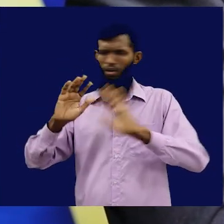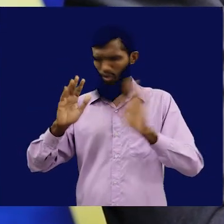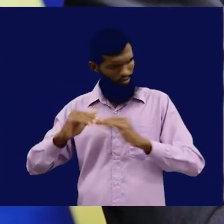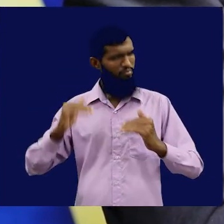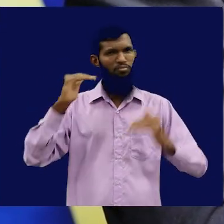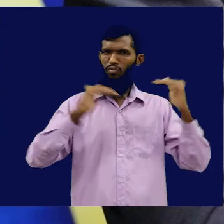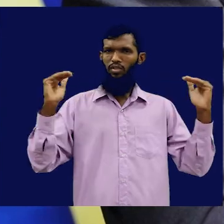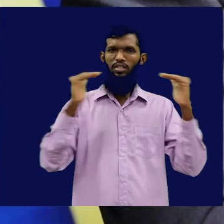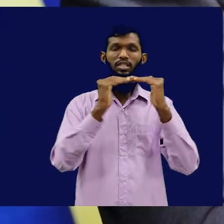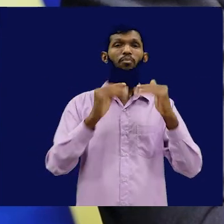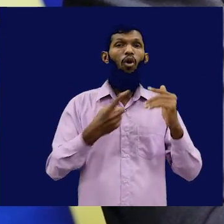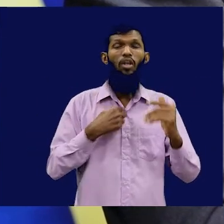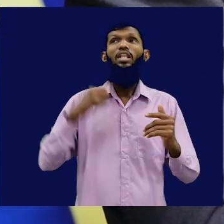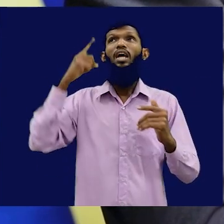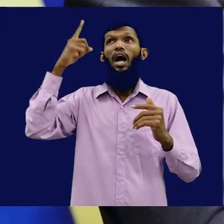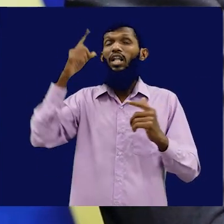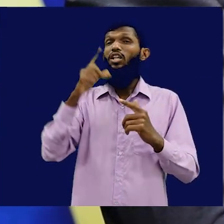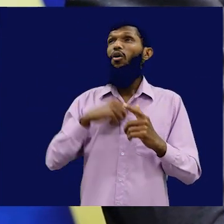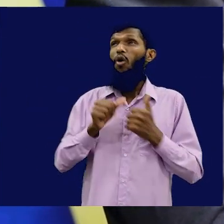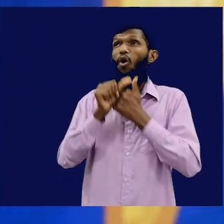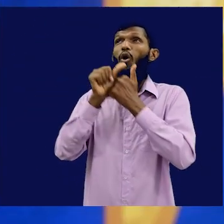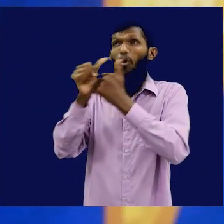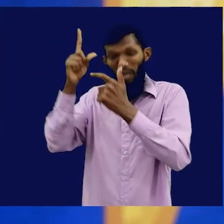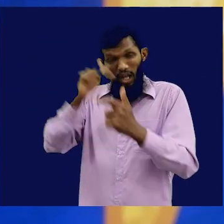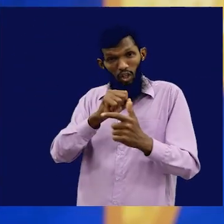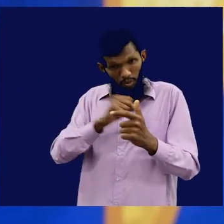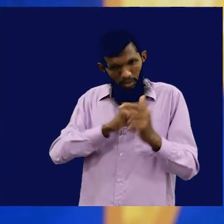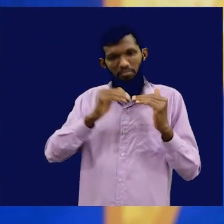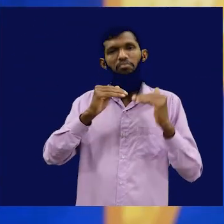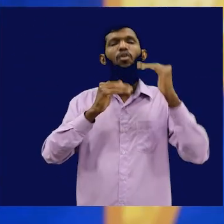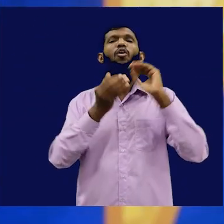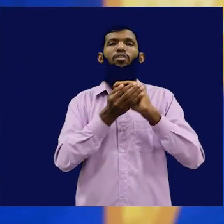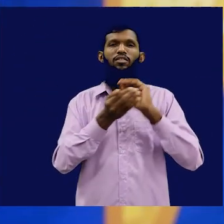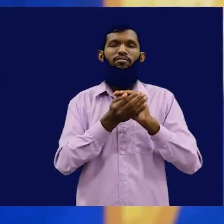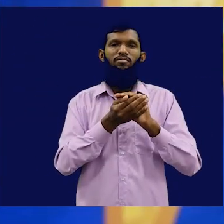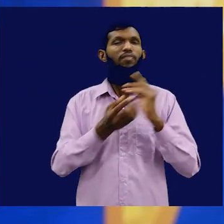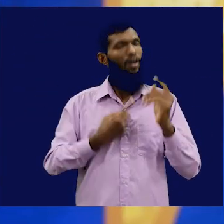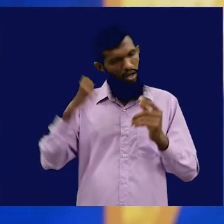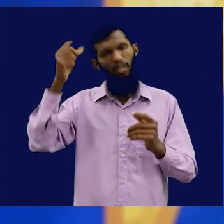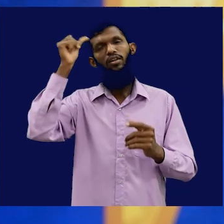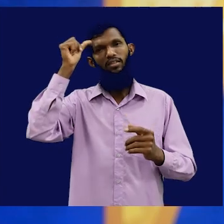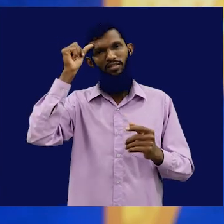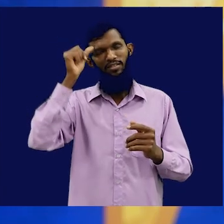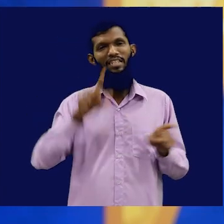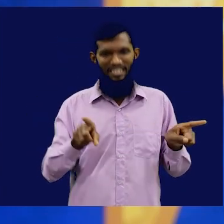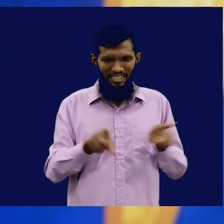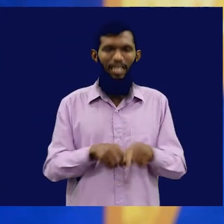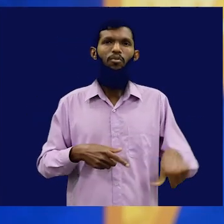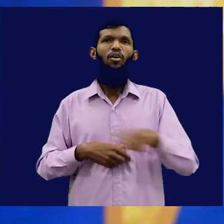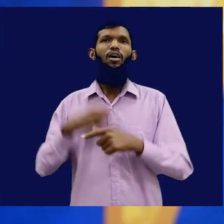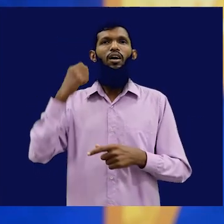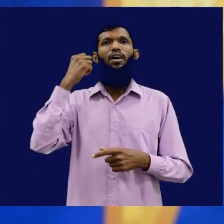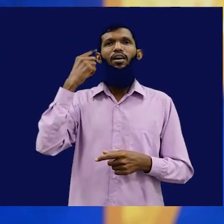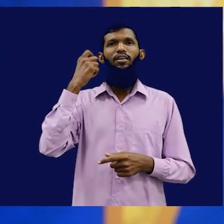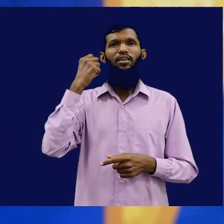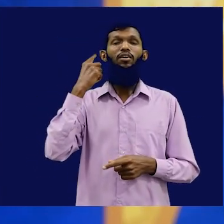person, except in the matters of piety." This powerful message of equality and brotherhood is a cornerstone of